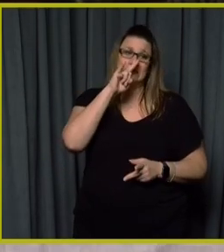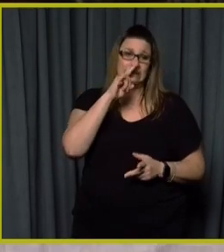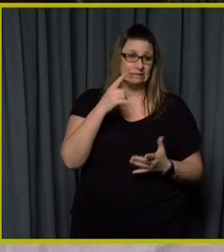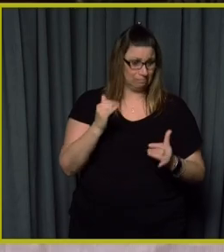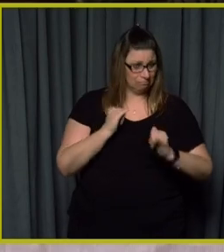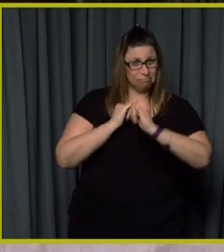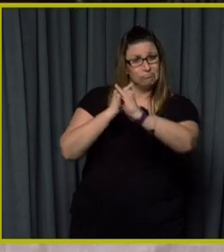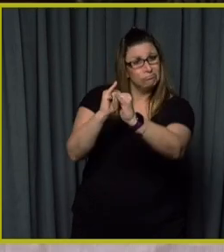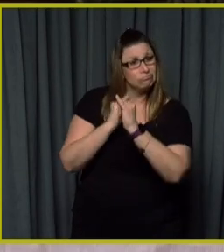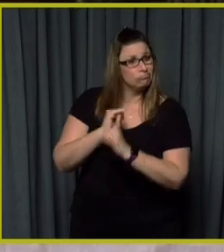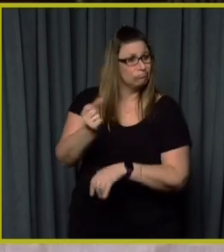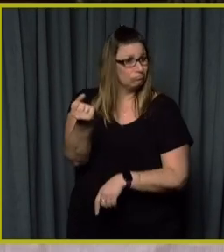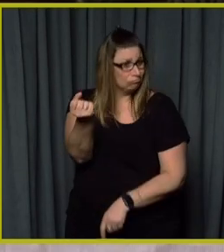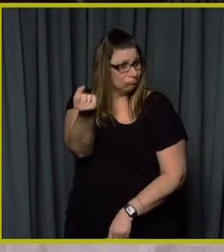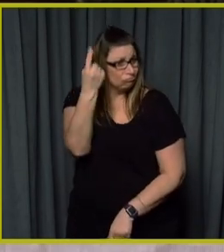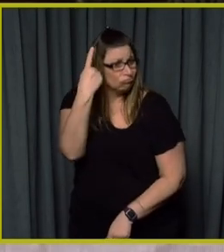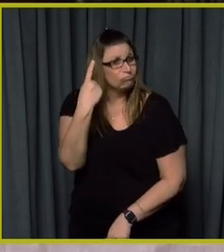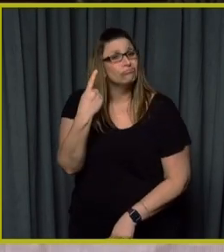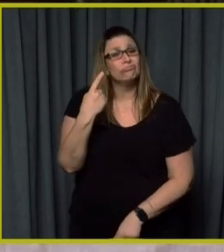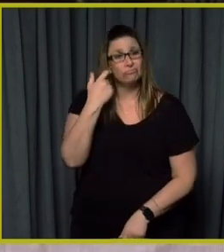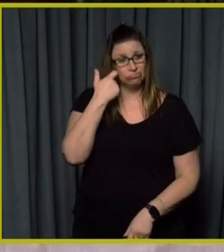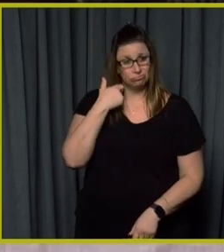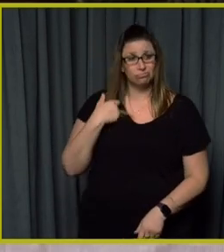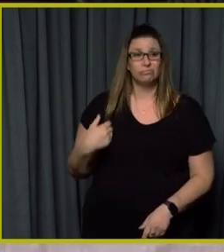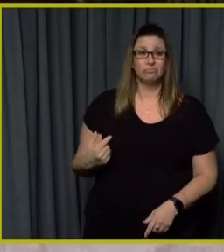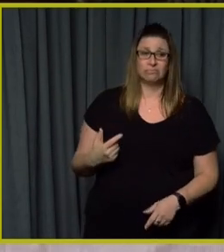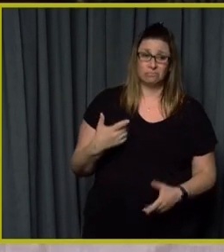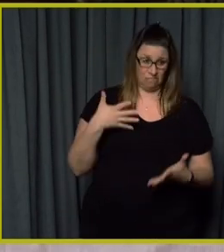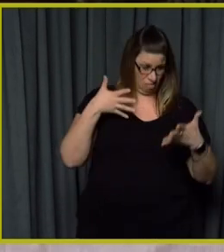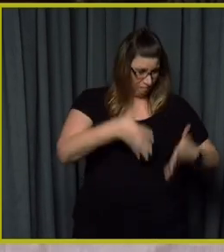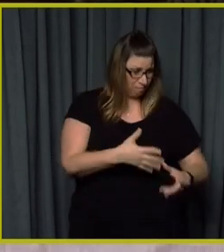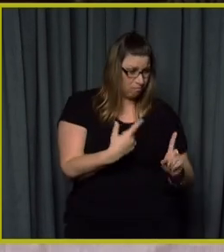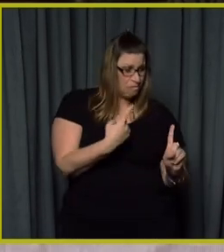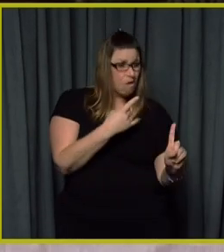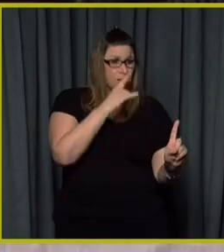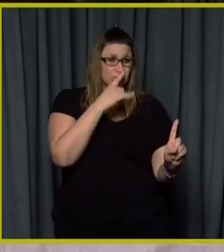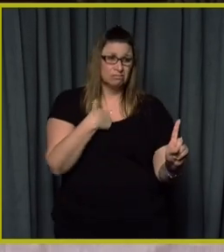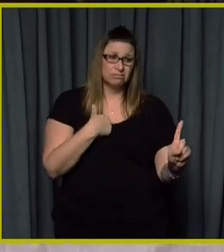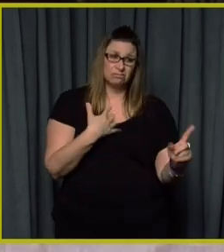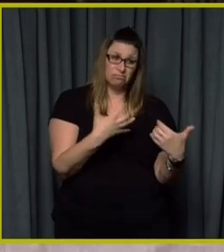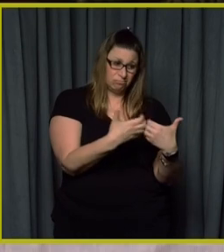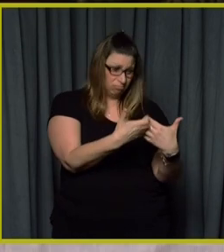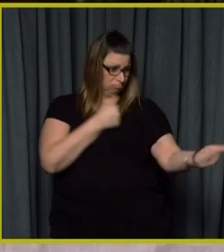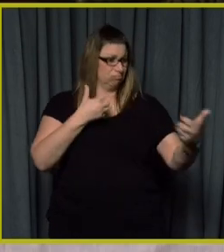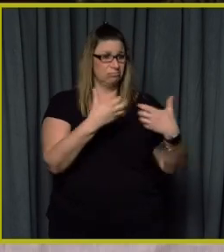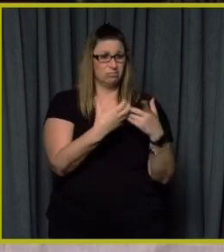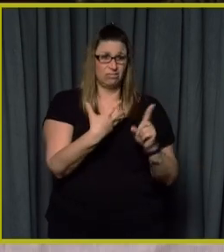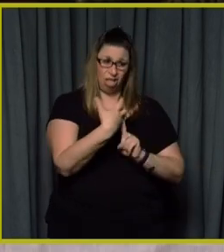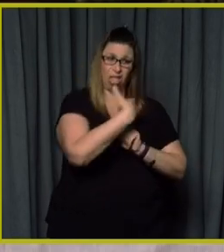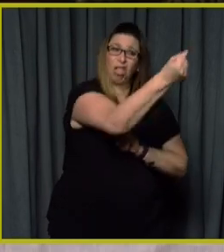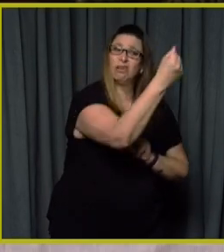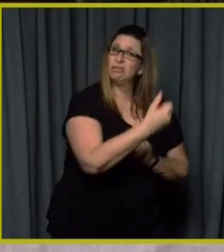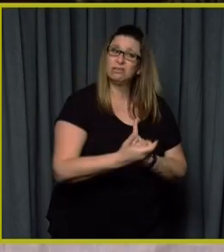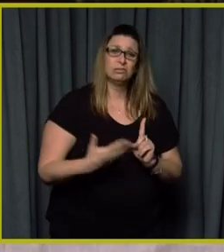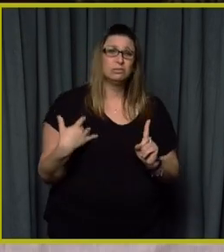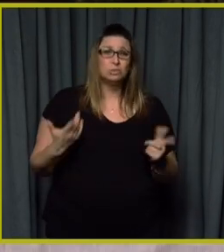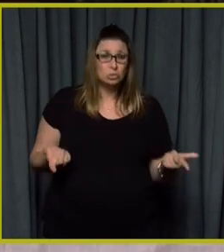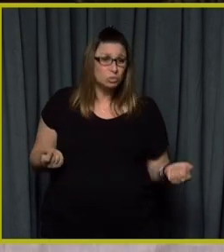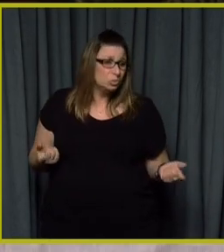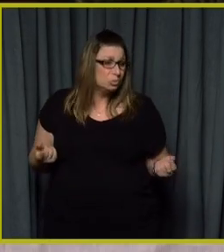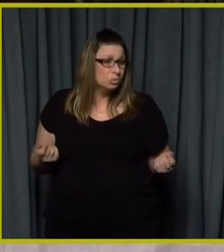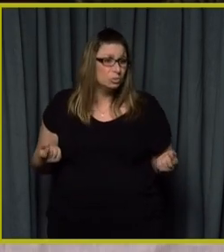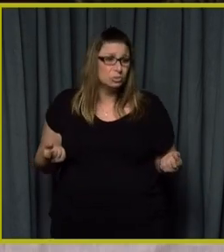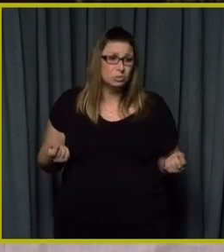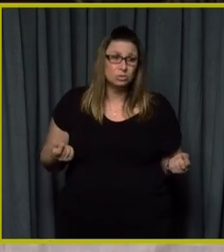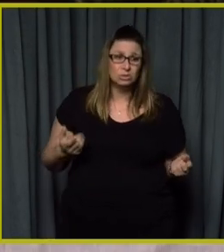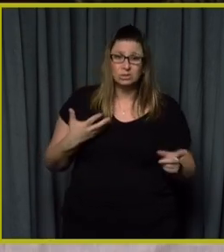there's this many people getting evicted and separated from their families and getting criminalized and becoming homeless, then we know